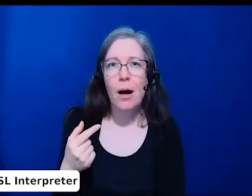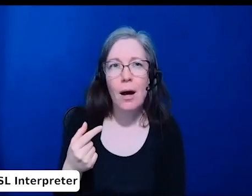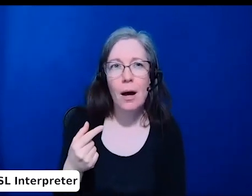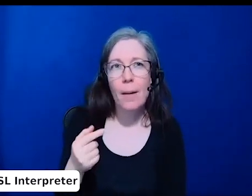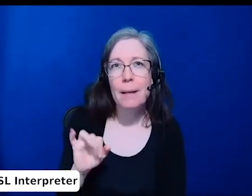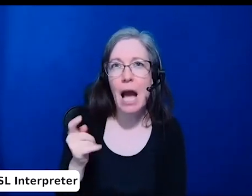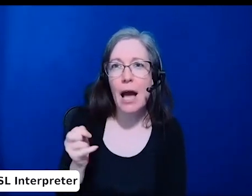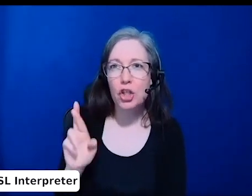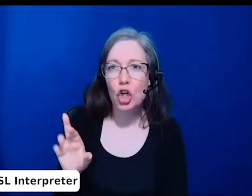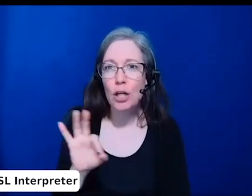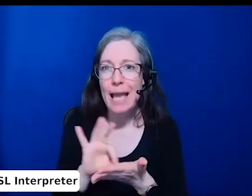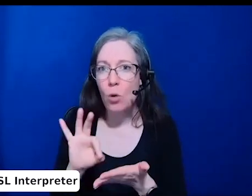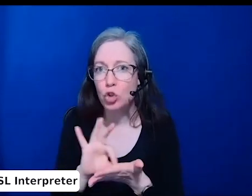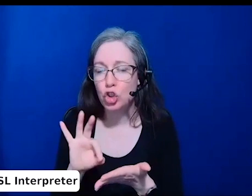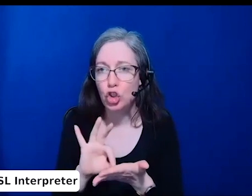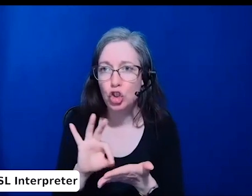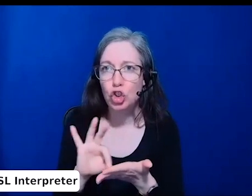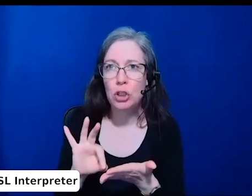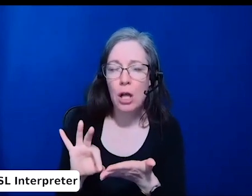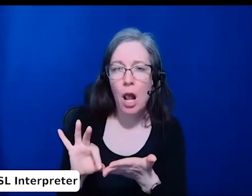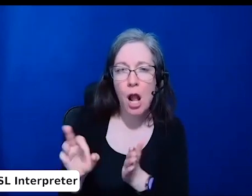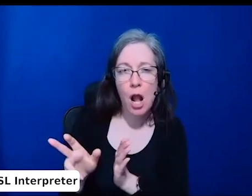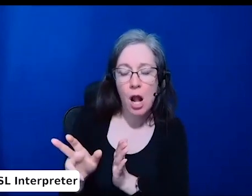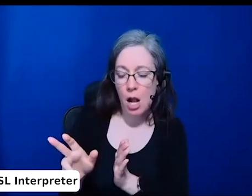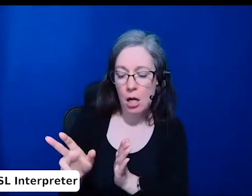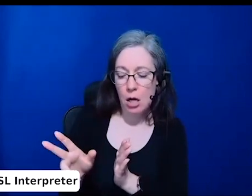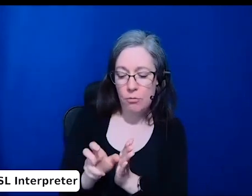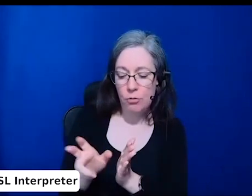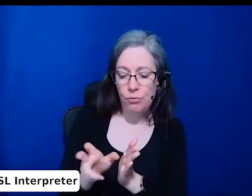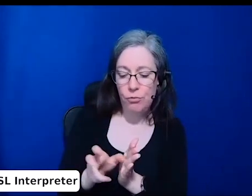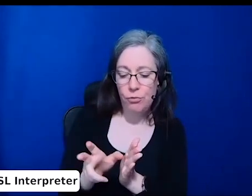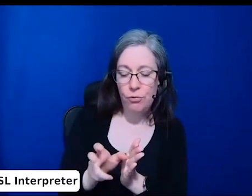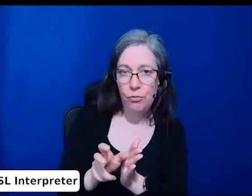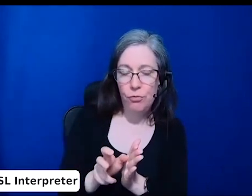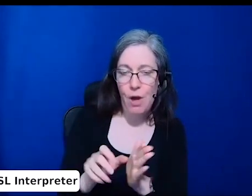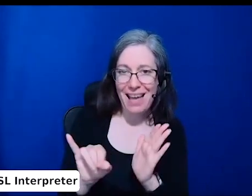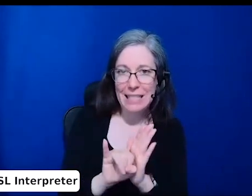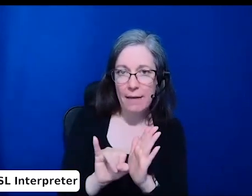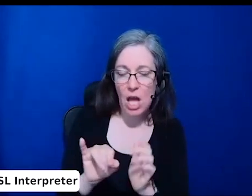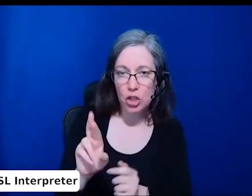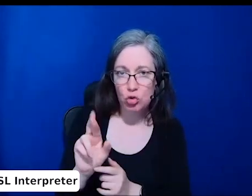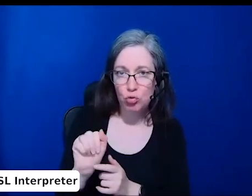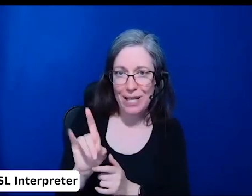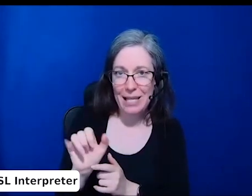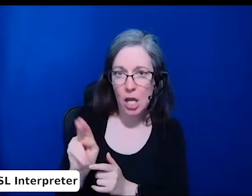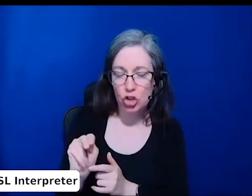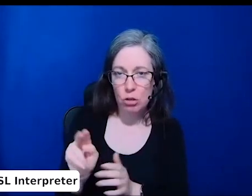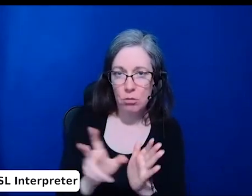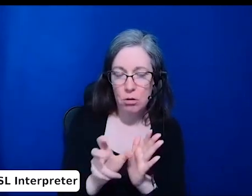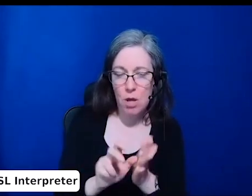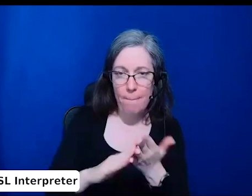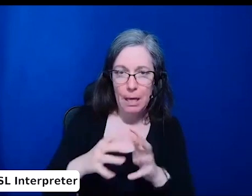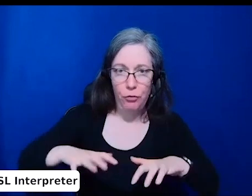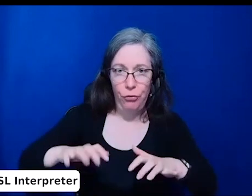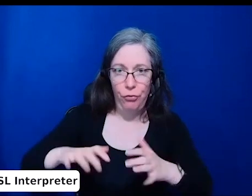And this is a device that detects radiation and tells you how much radiation there is, ionizing radiation, dangerous radiation,